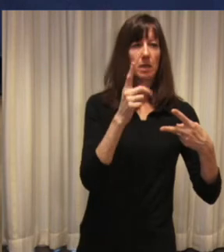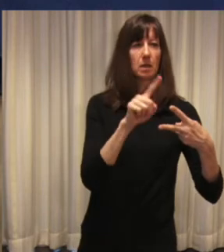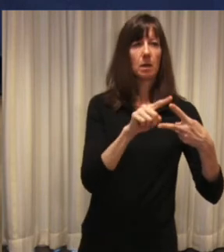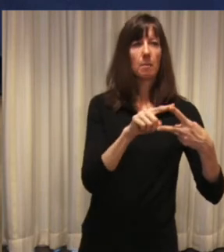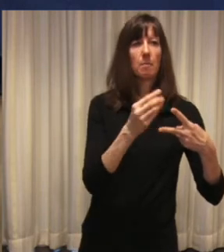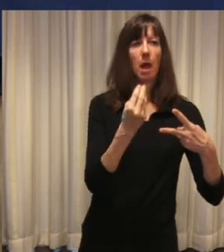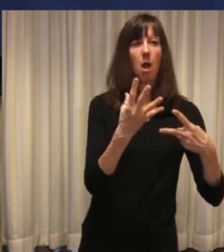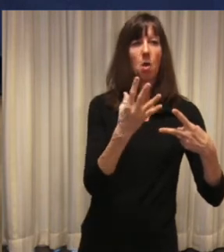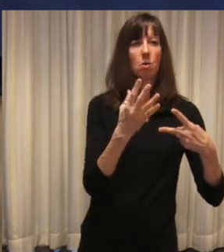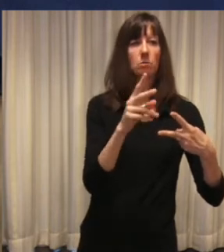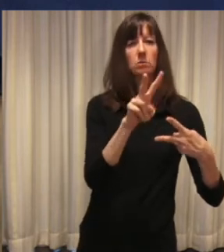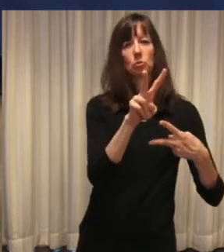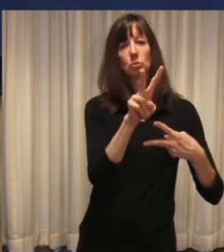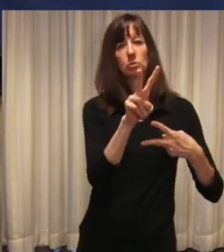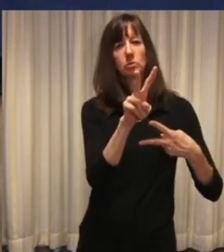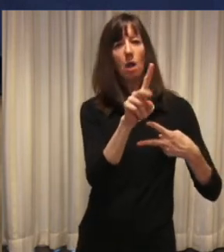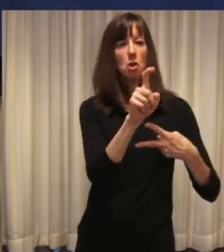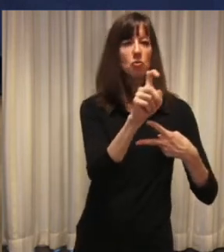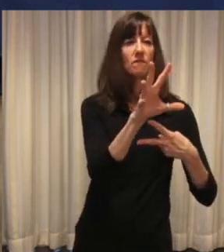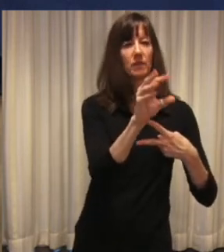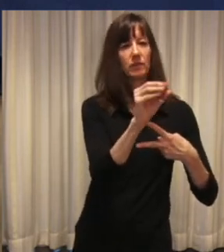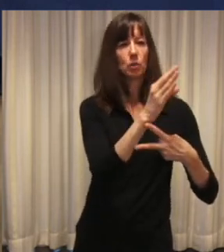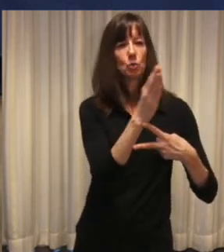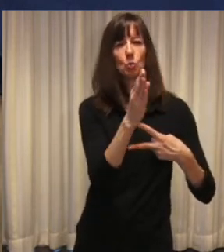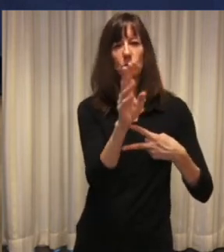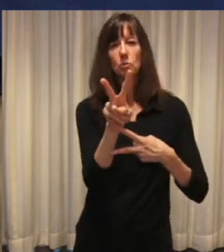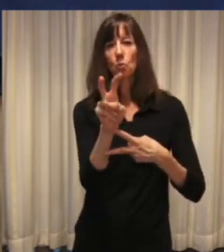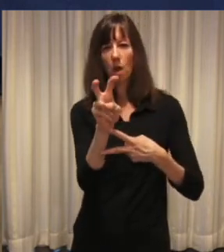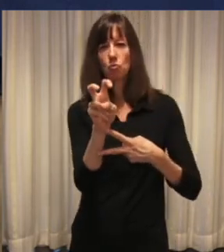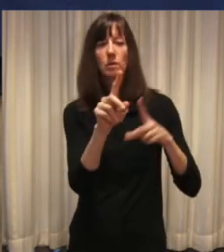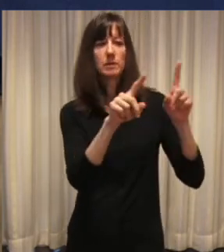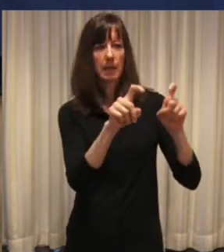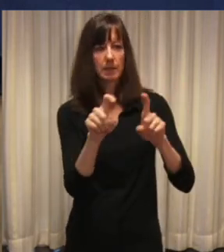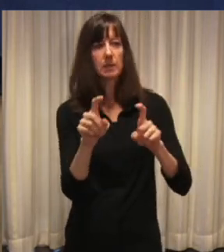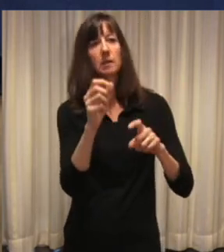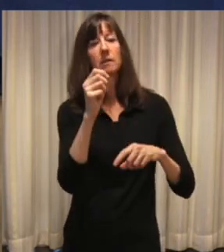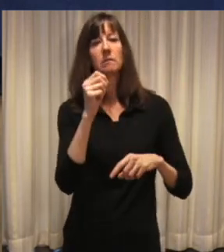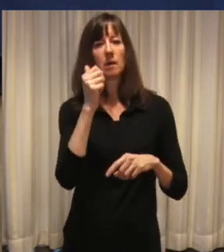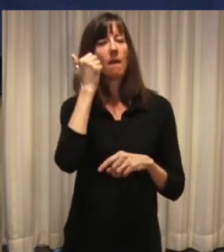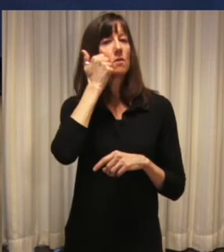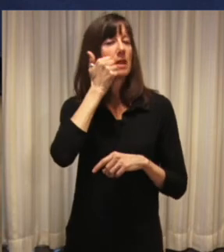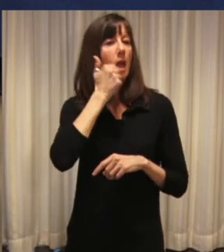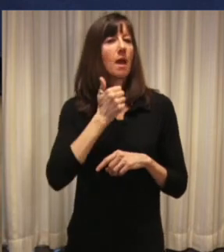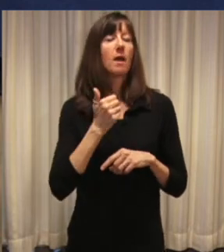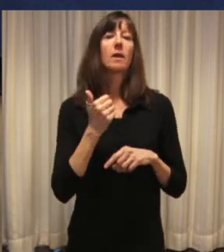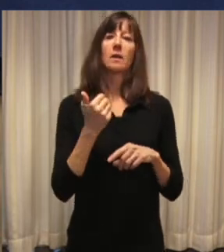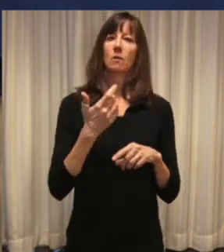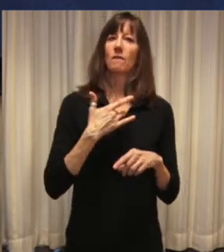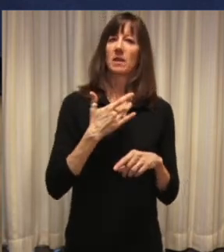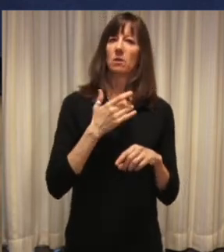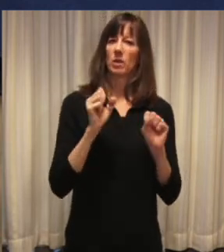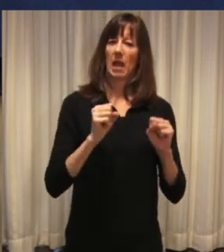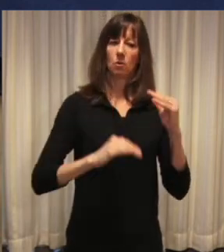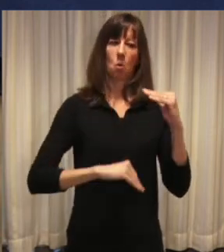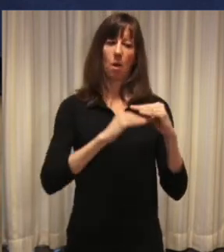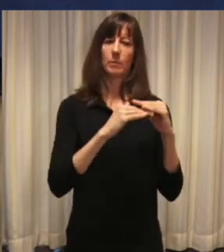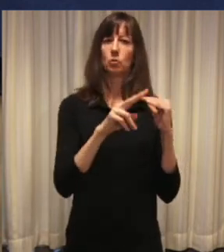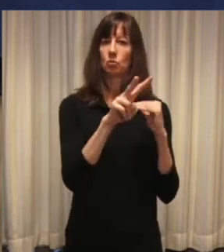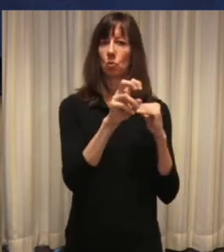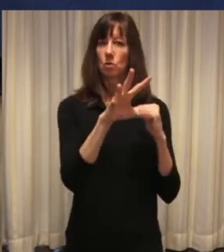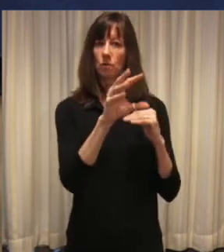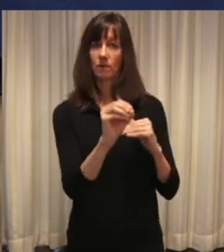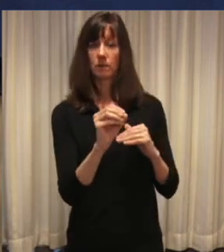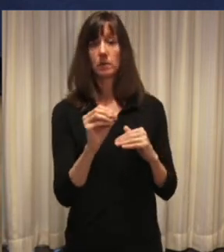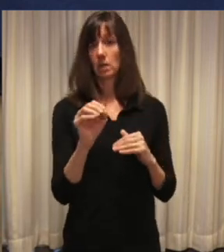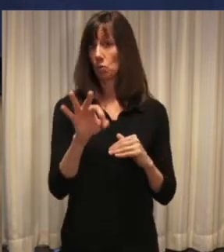up to 250, so we're still, urging folks, if you do feel you need a test, reach out.